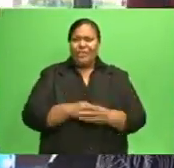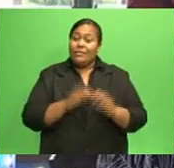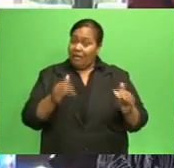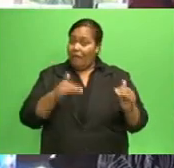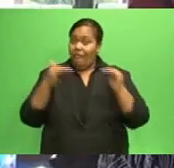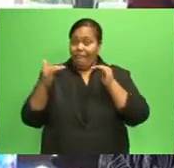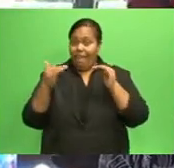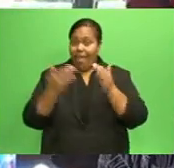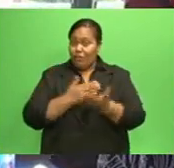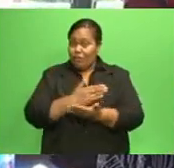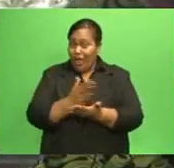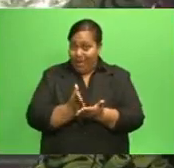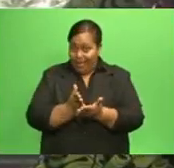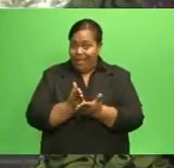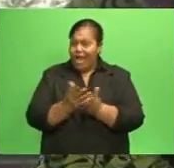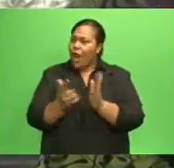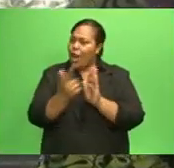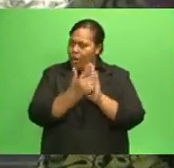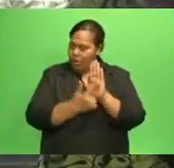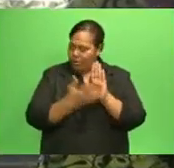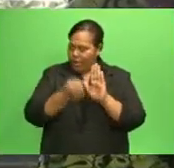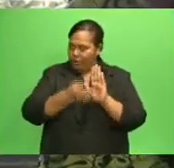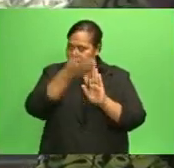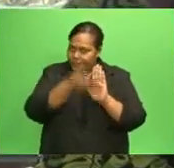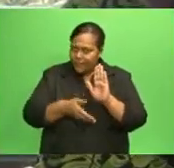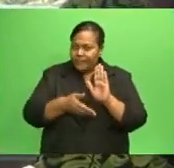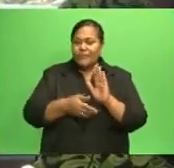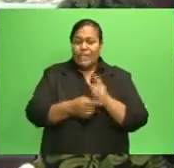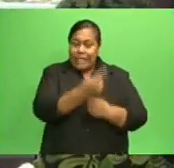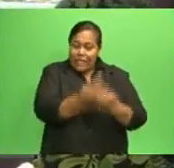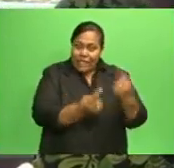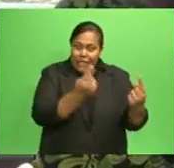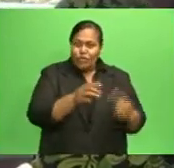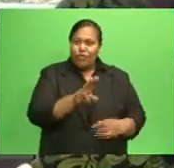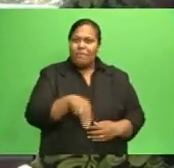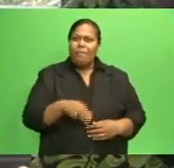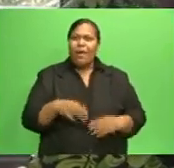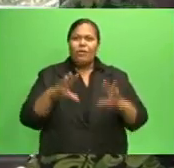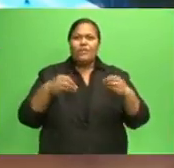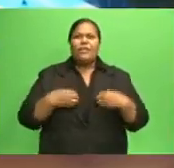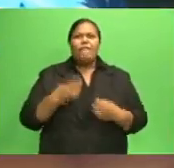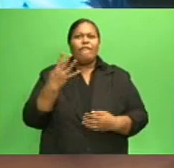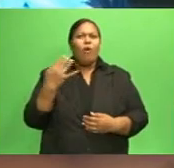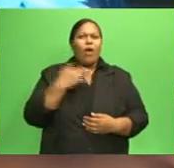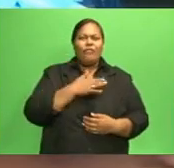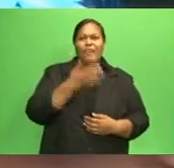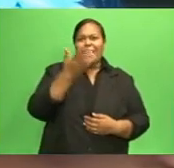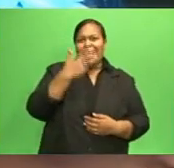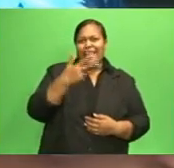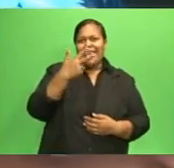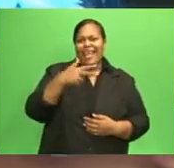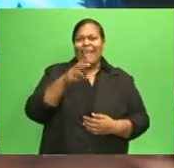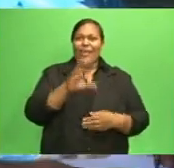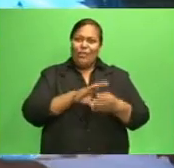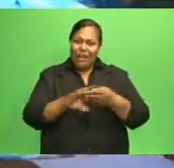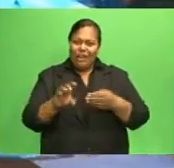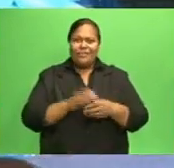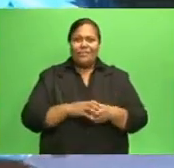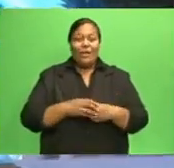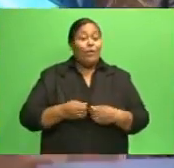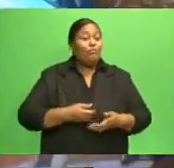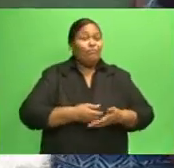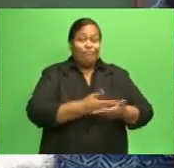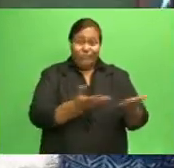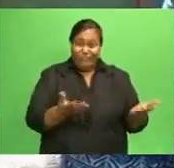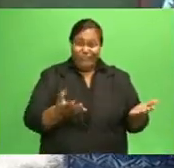Royalties Act 2008, each Matangali member gets $488. Handing out the payments, Minister for Lands and